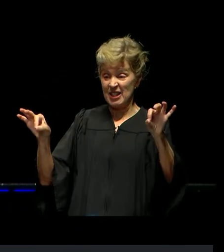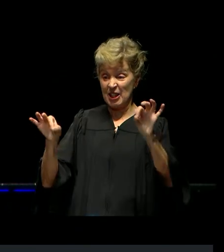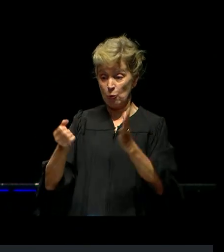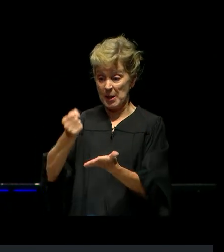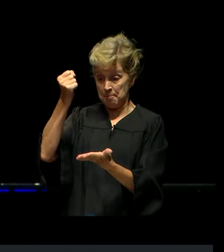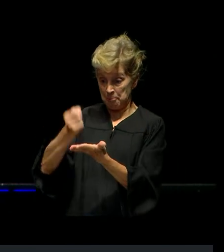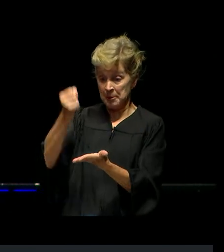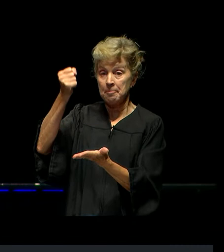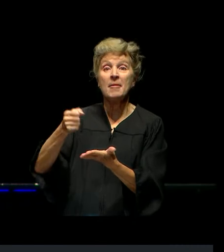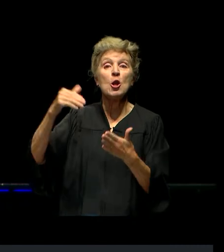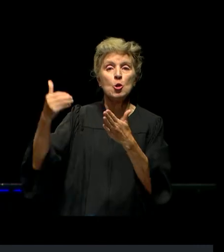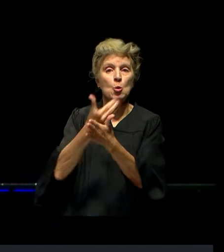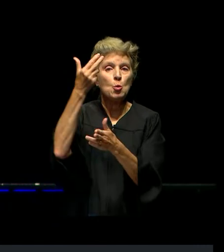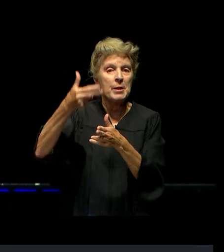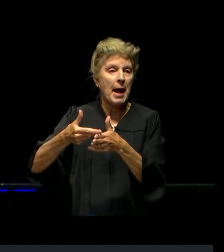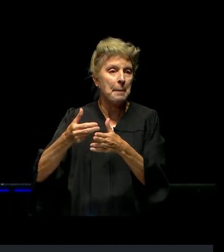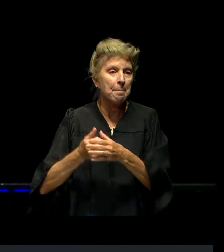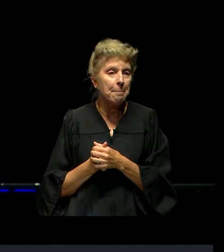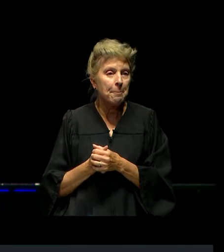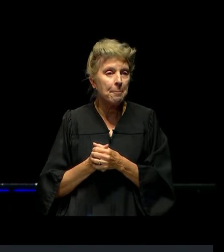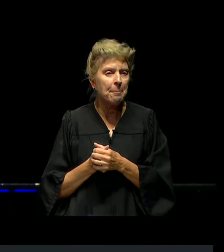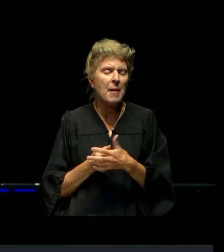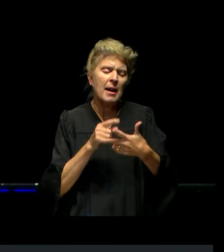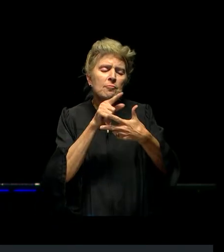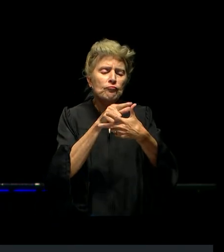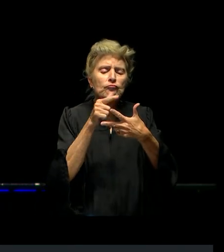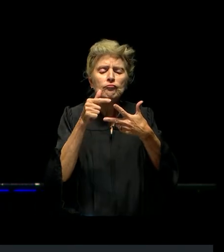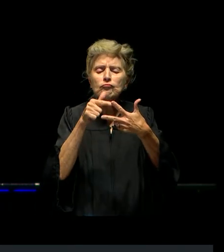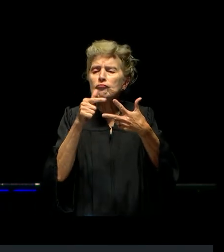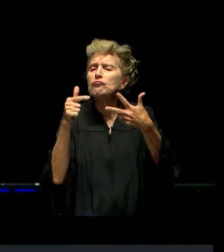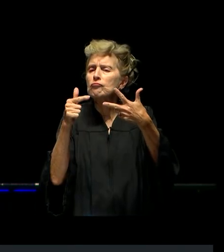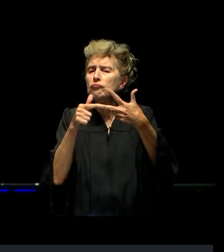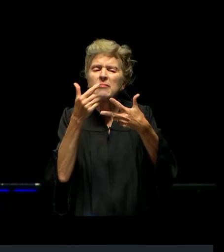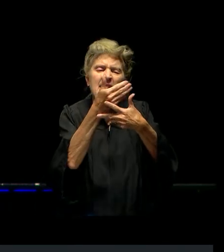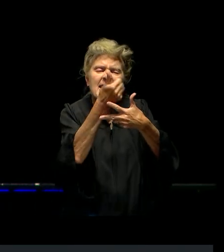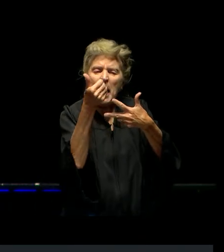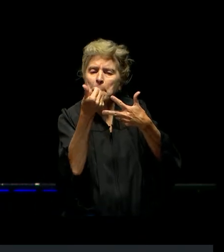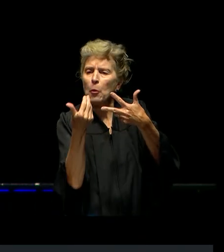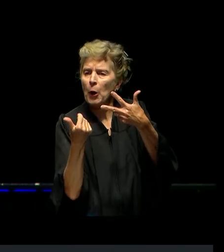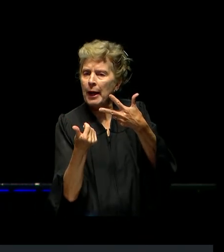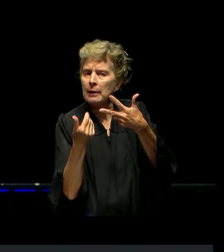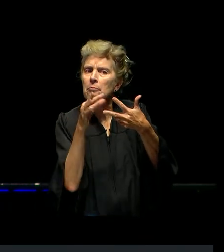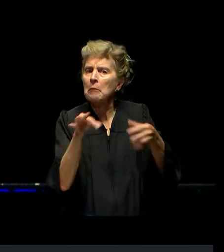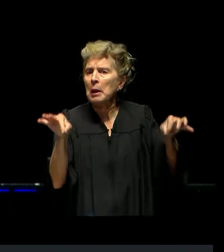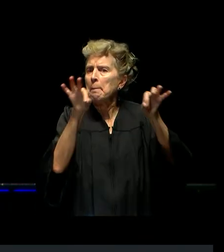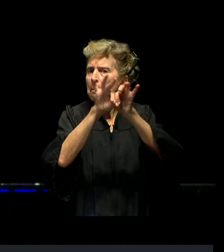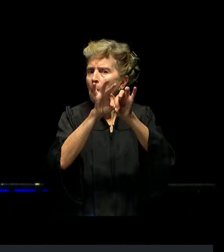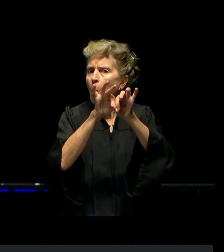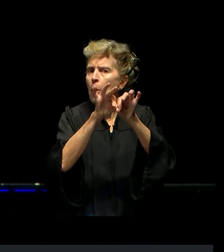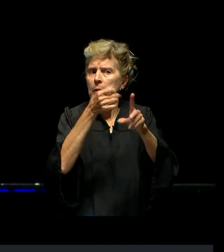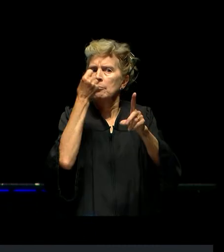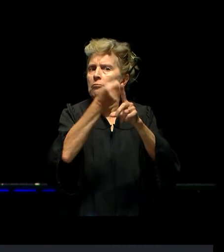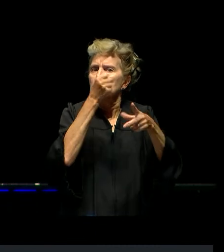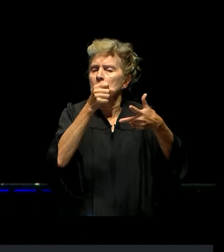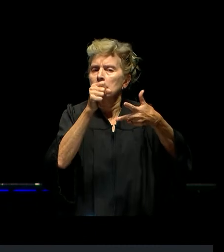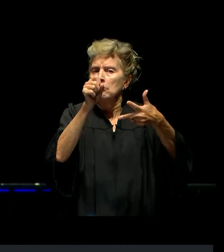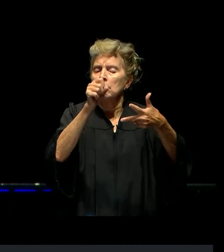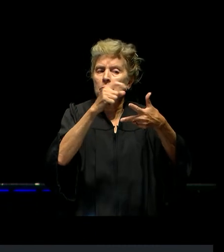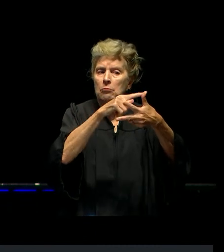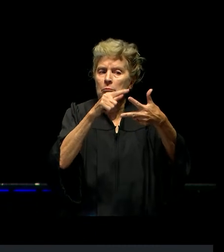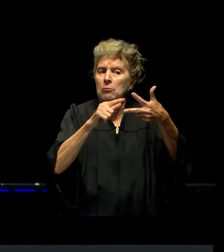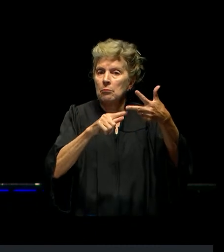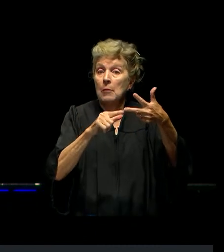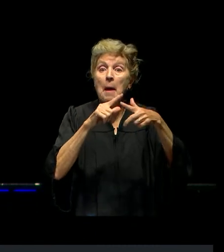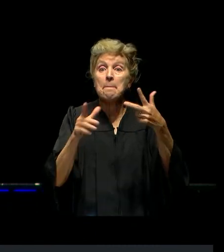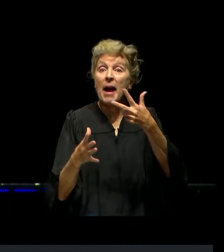the new name. Each of these on its own is a significant milestone. Together, they